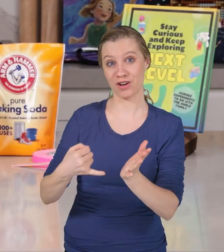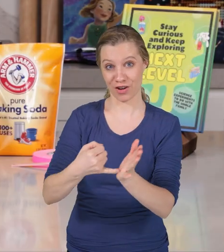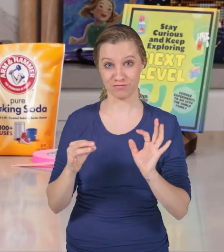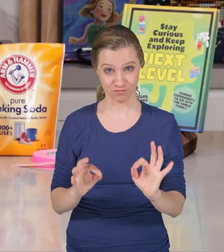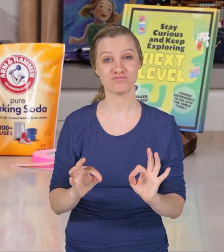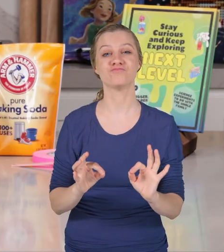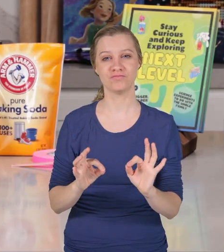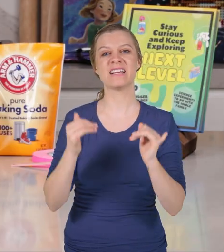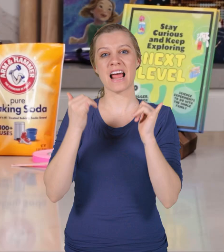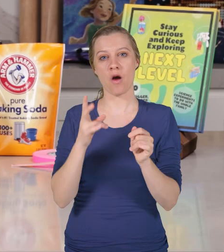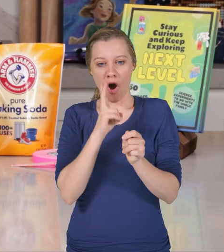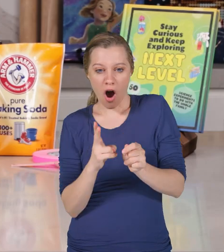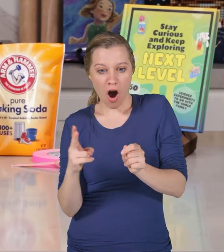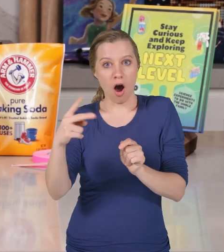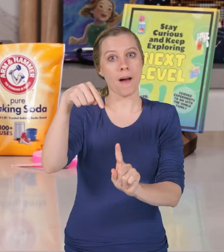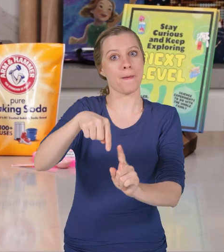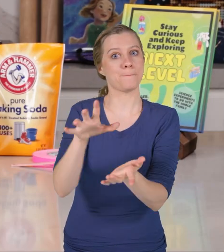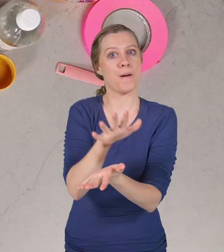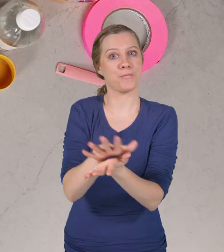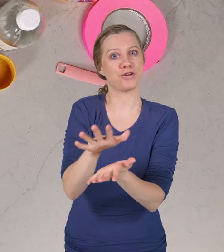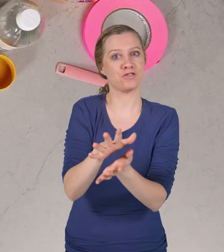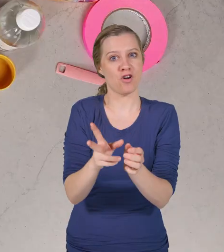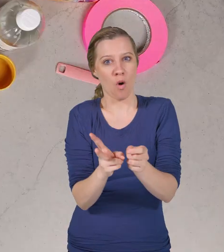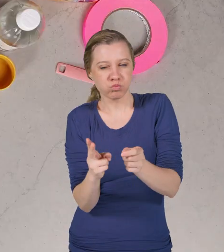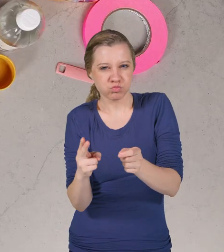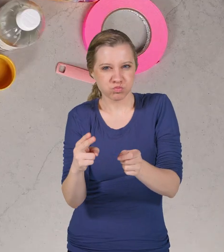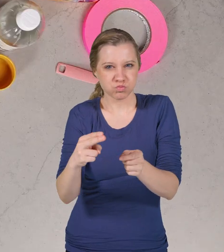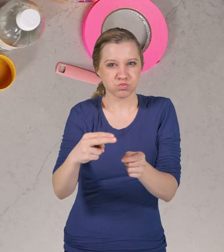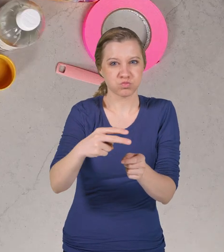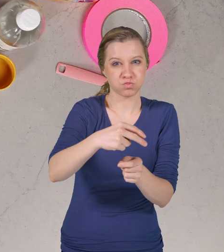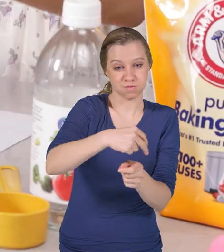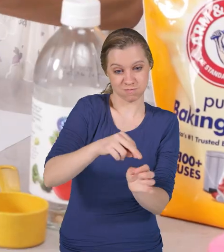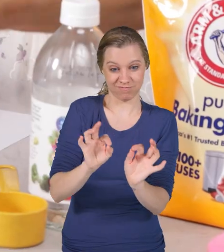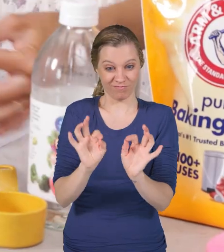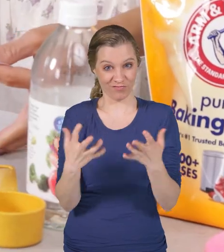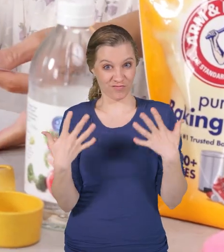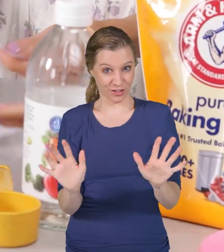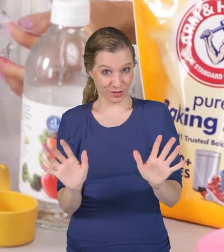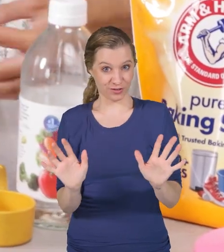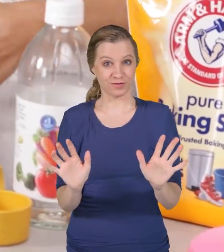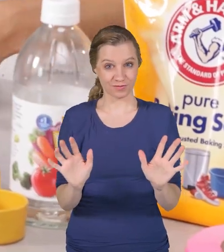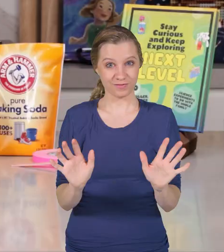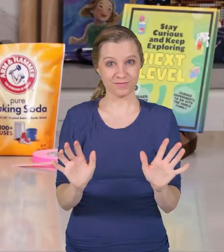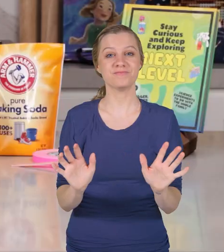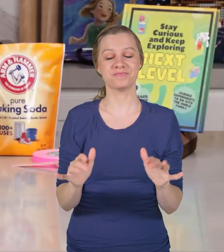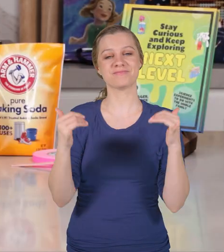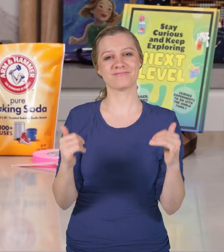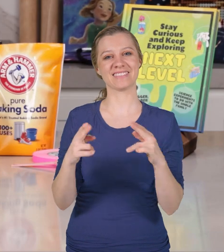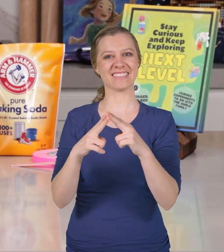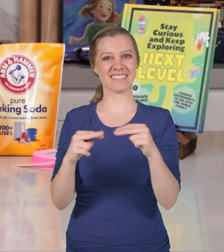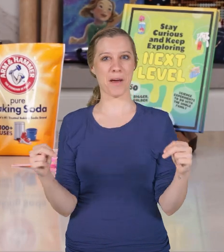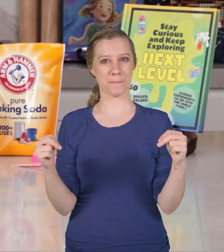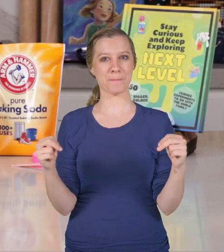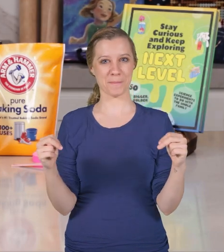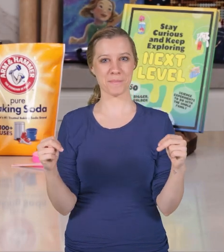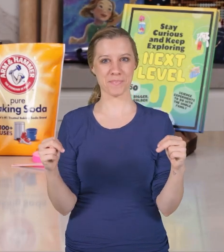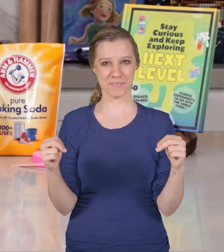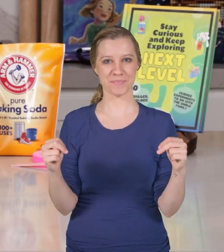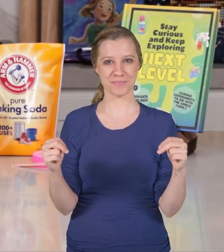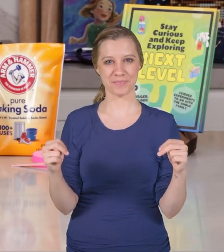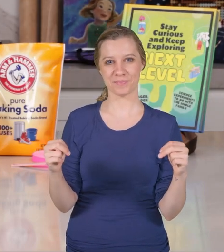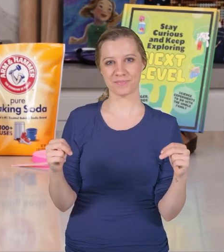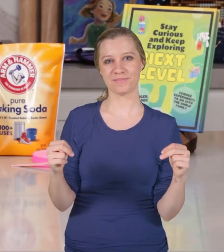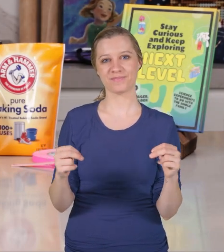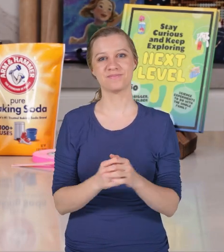you have drawn your snowman, we are going to cut out the paper part. Once you have them cut out, we are going to